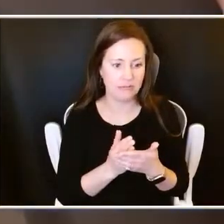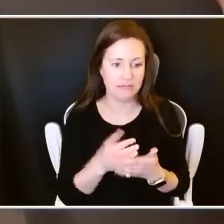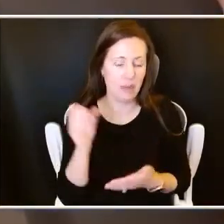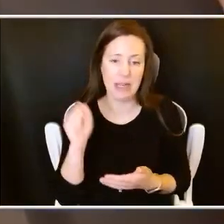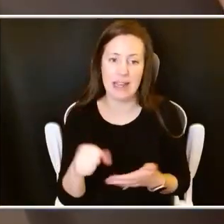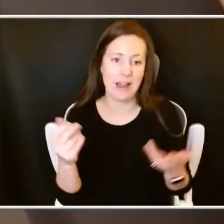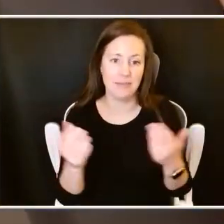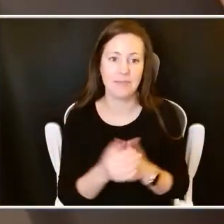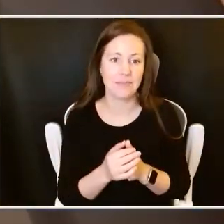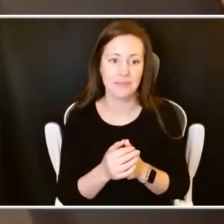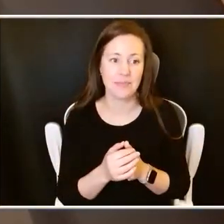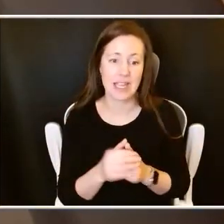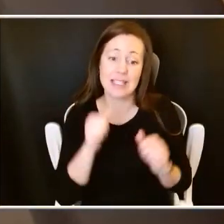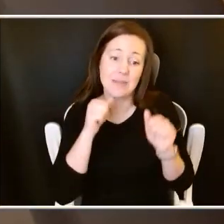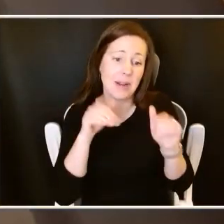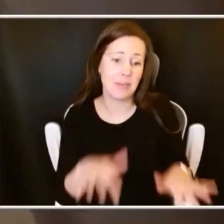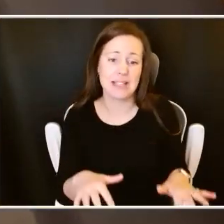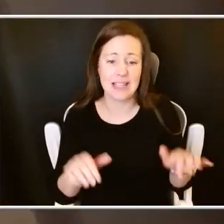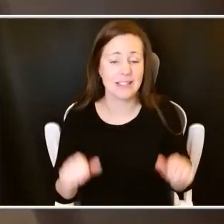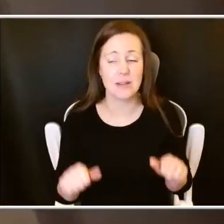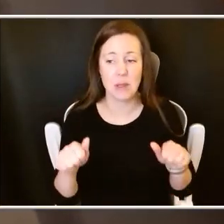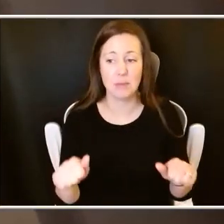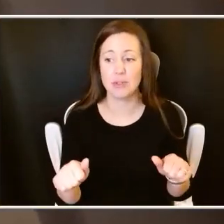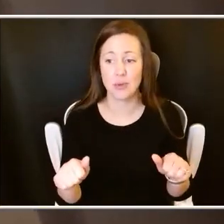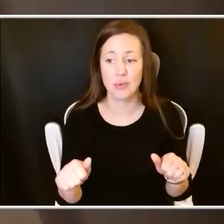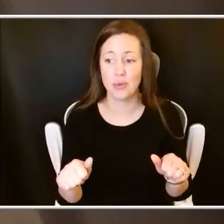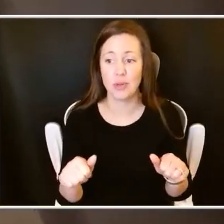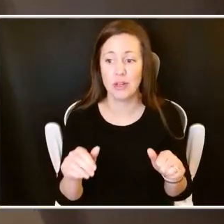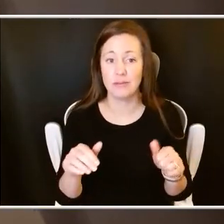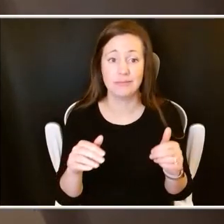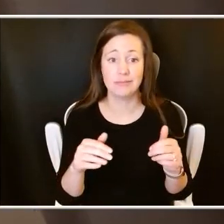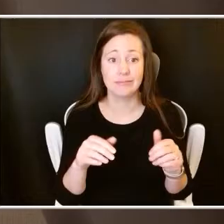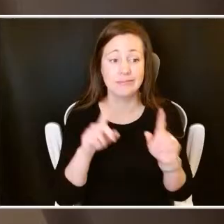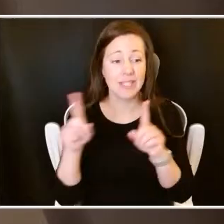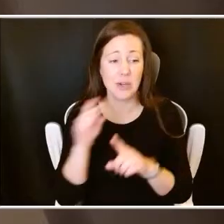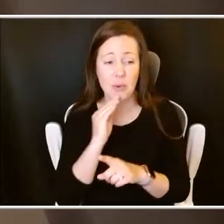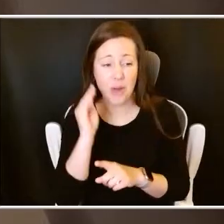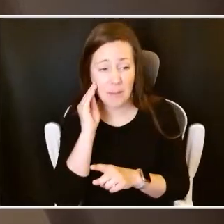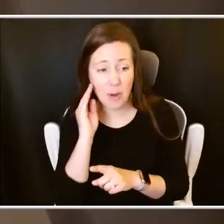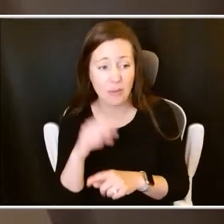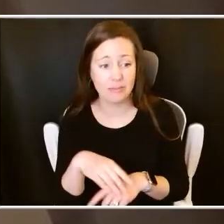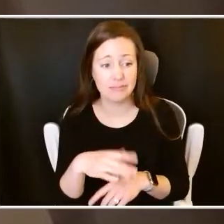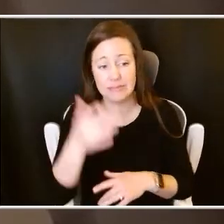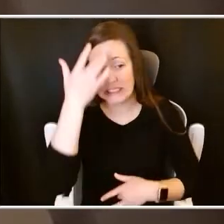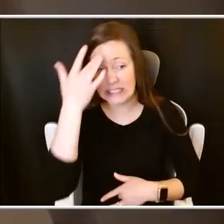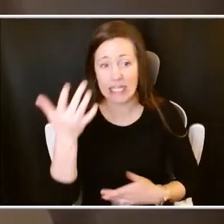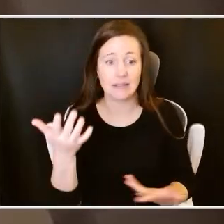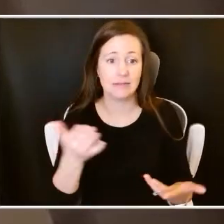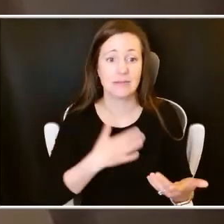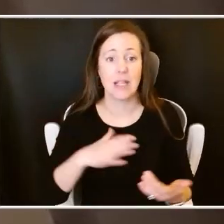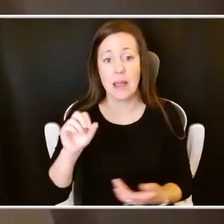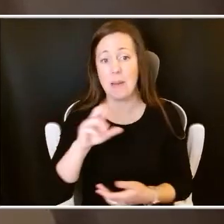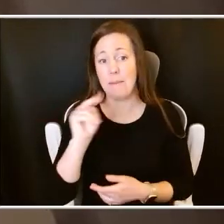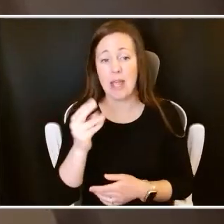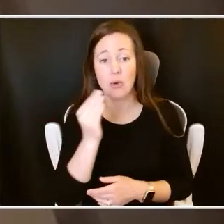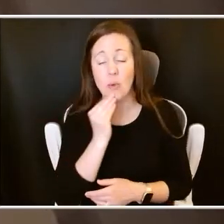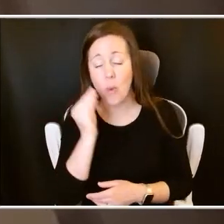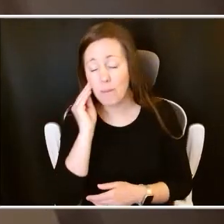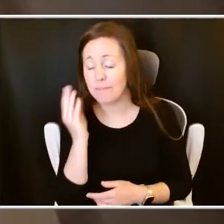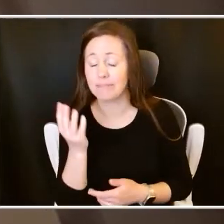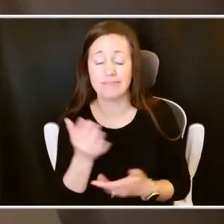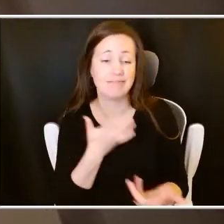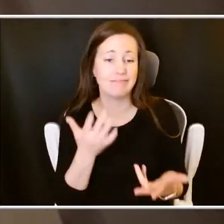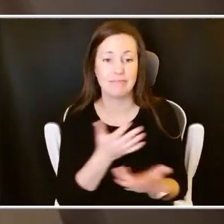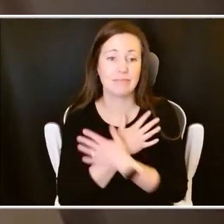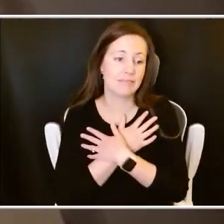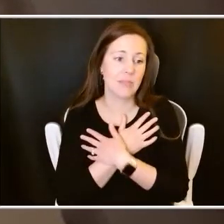it's been a blessing to be able to come home from chemo feeling kind of rotten and go lay in my own bed. But yeah, that was a blessing to